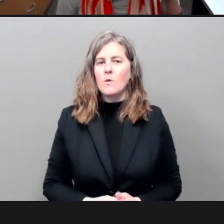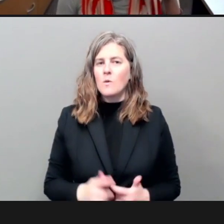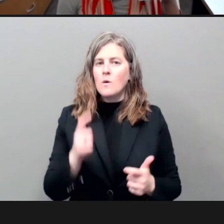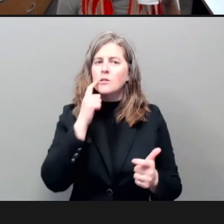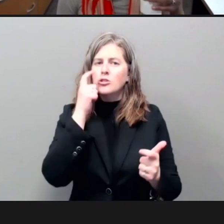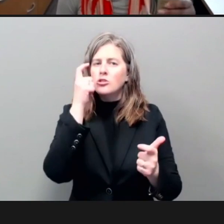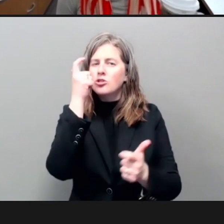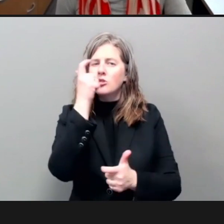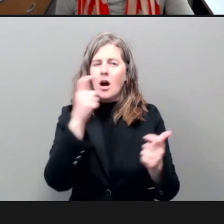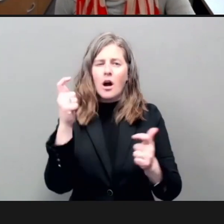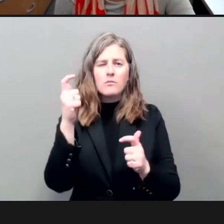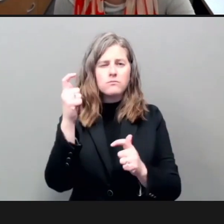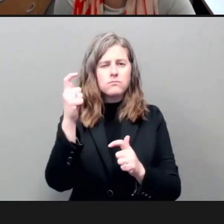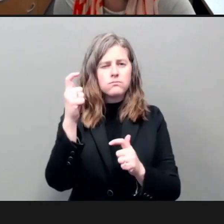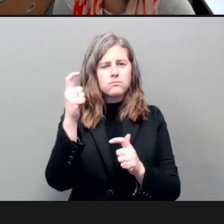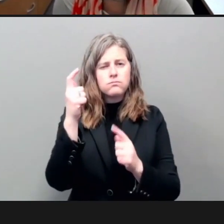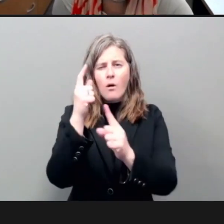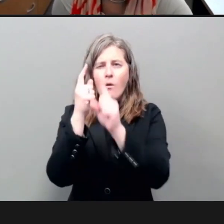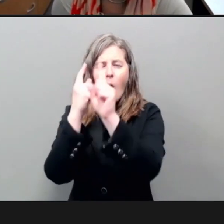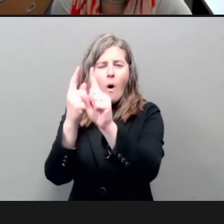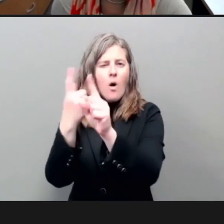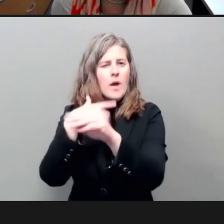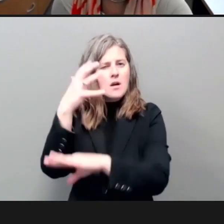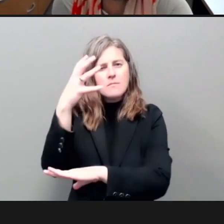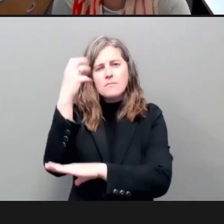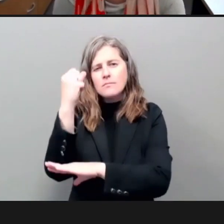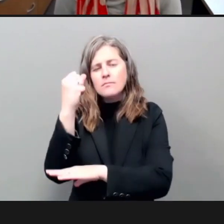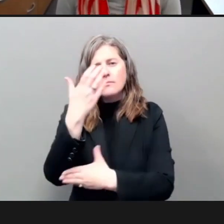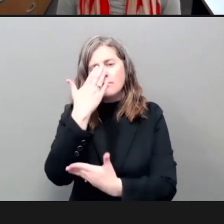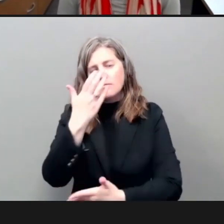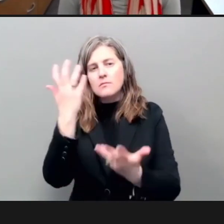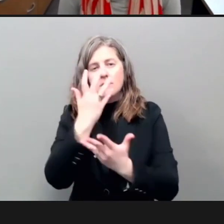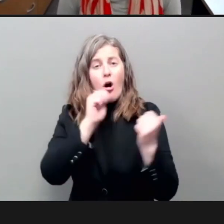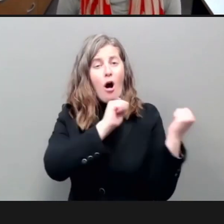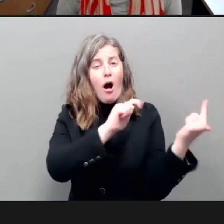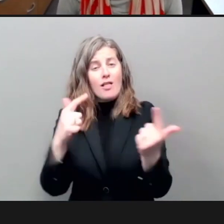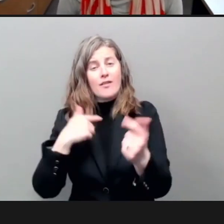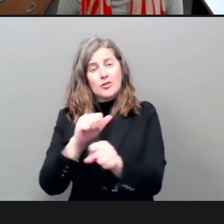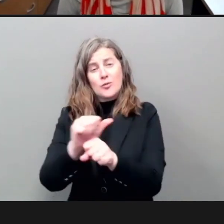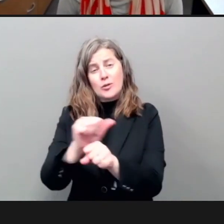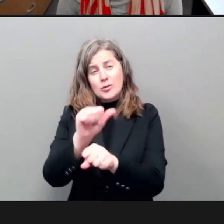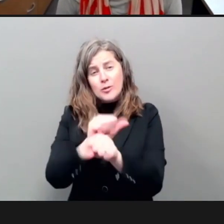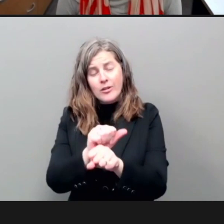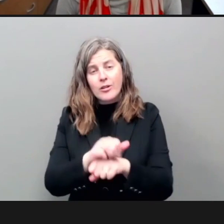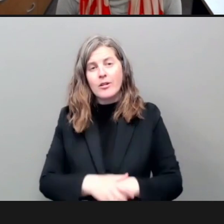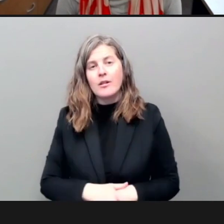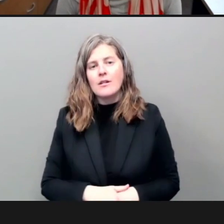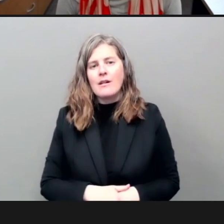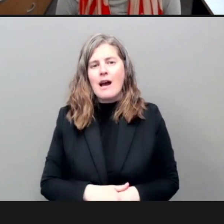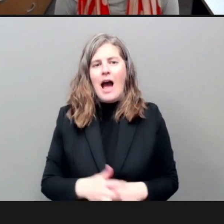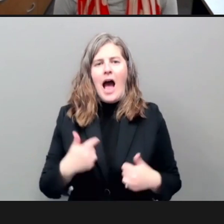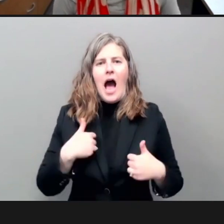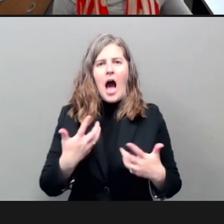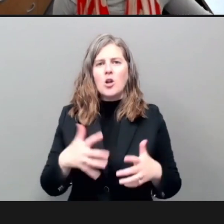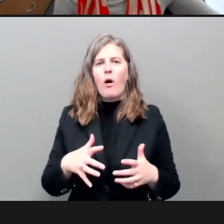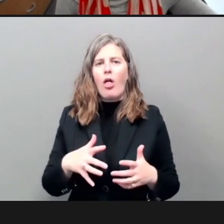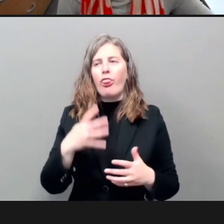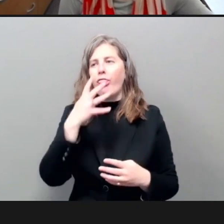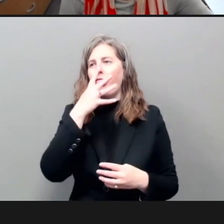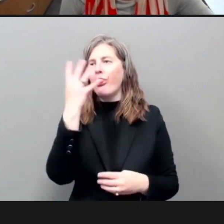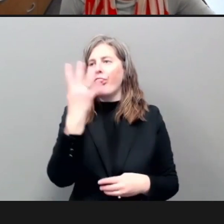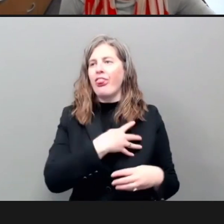monumental achievement by all of us. And I certainly, while I don't want to lose the focus